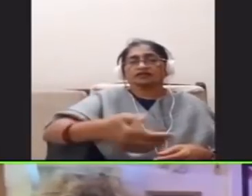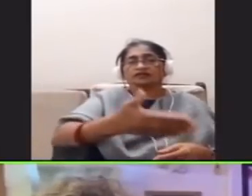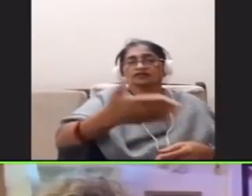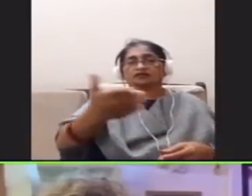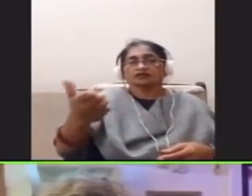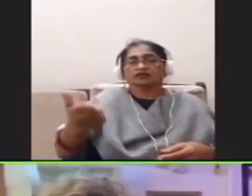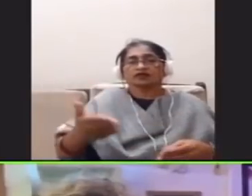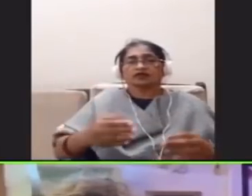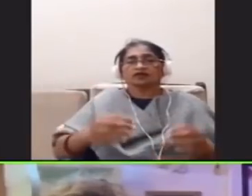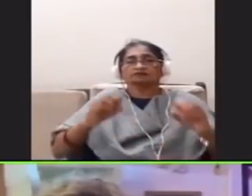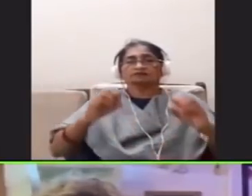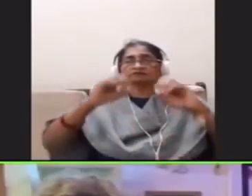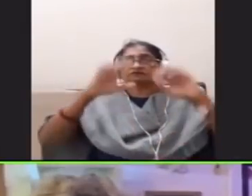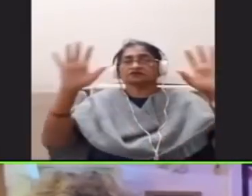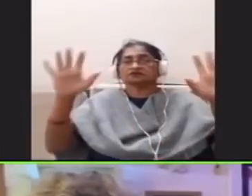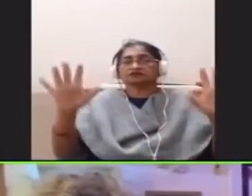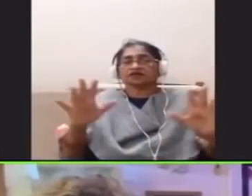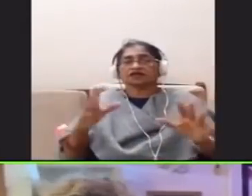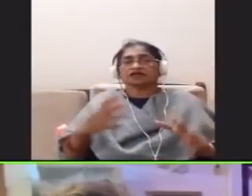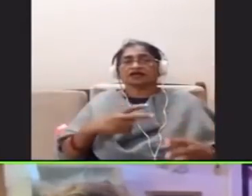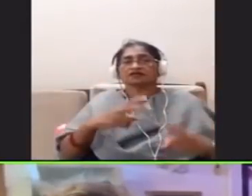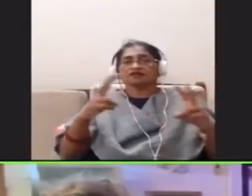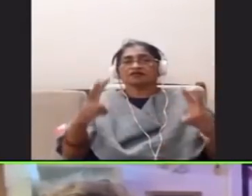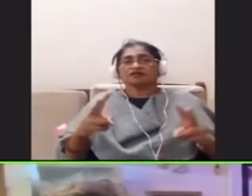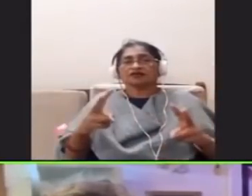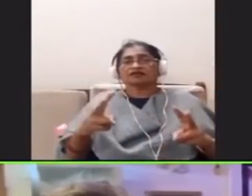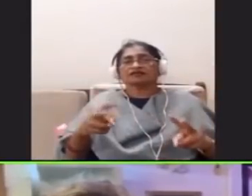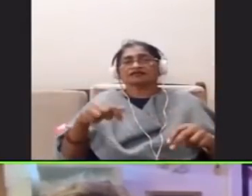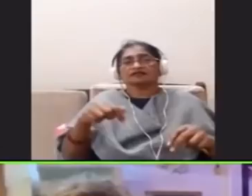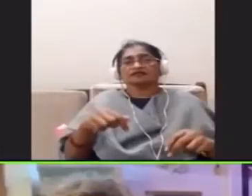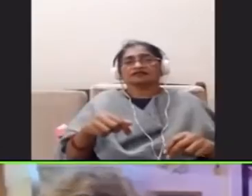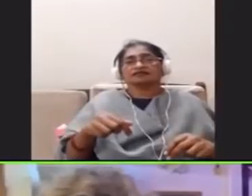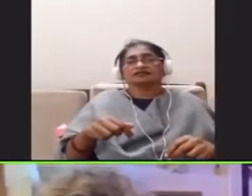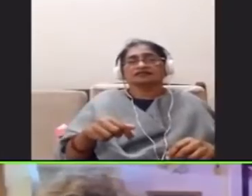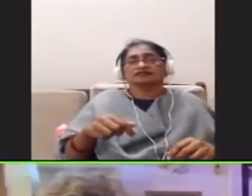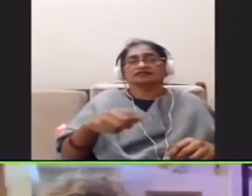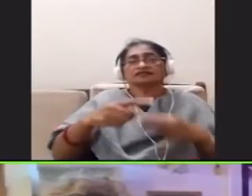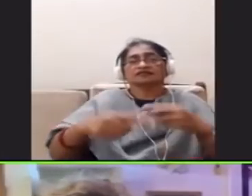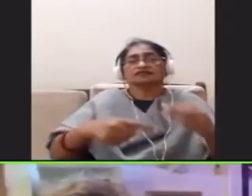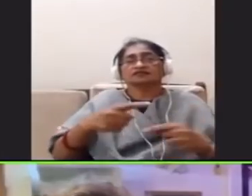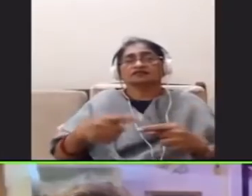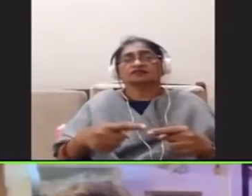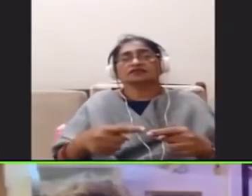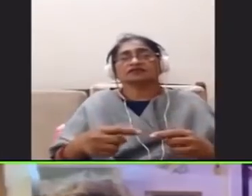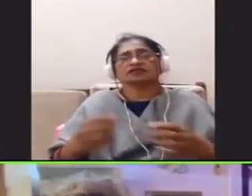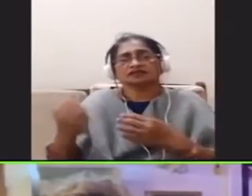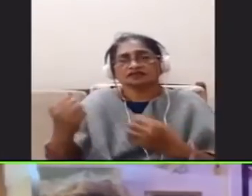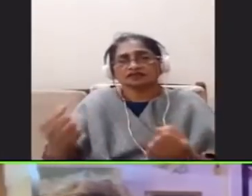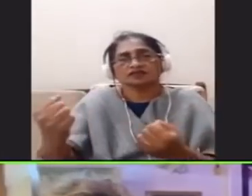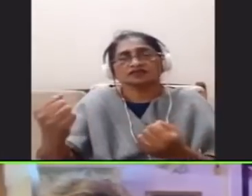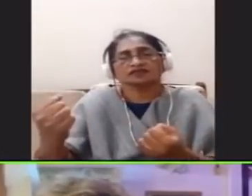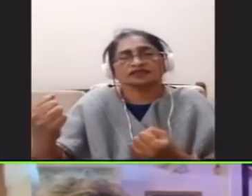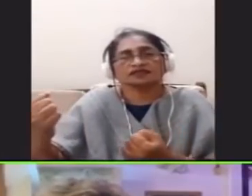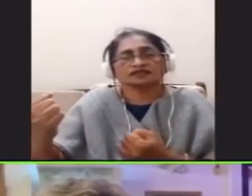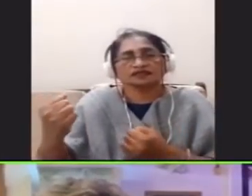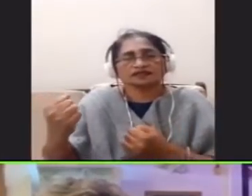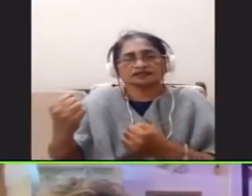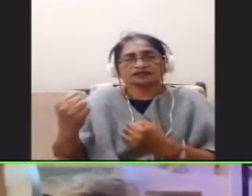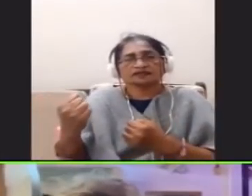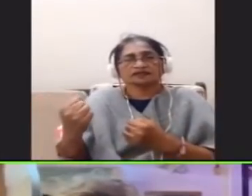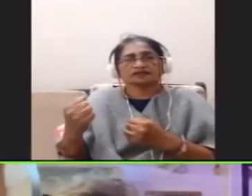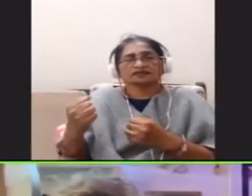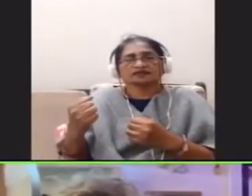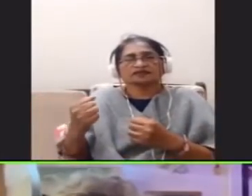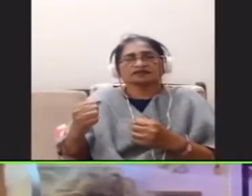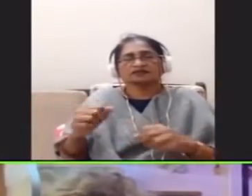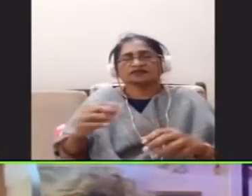amazing. You should be very proud of yourselves, because this is going to go from strength to strength. Absolutely. And I